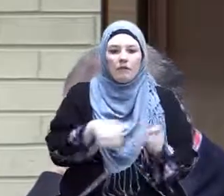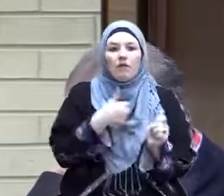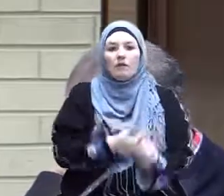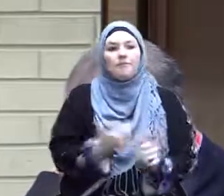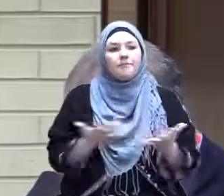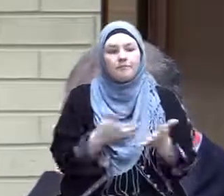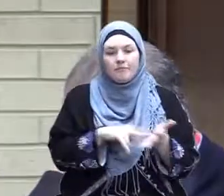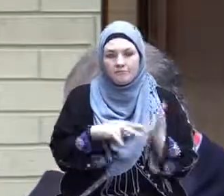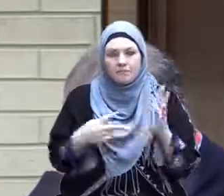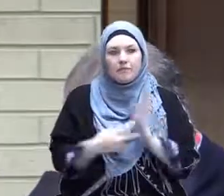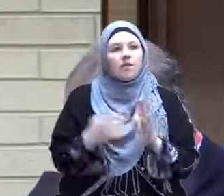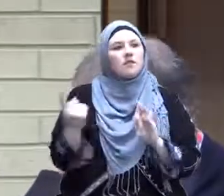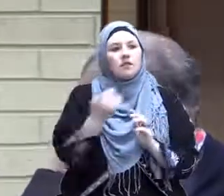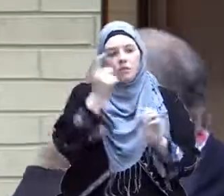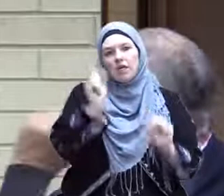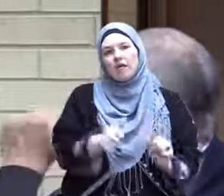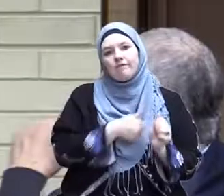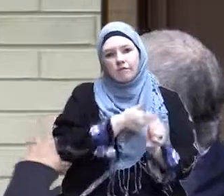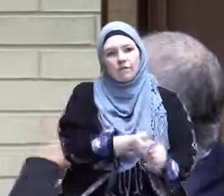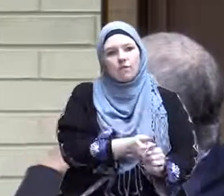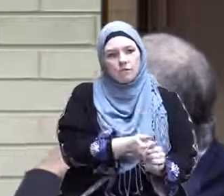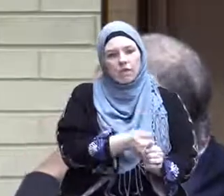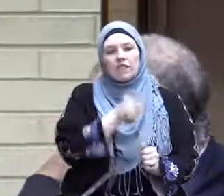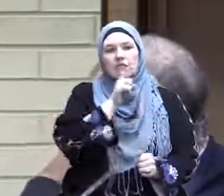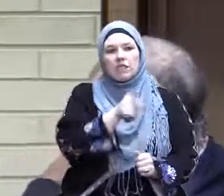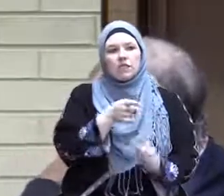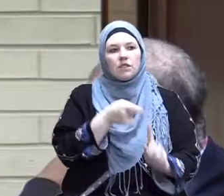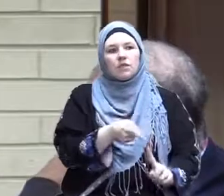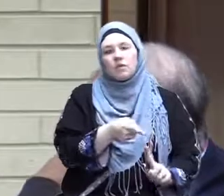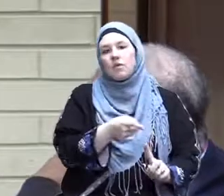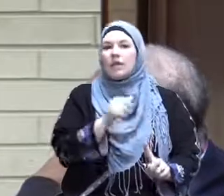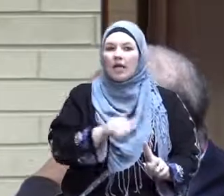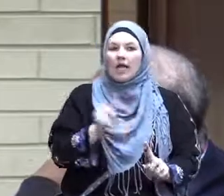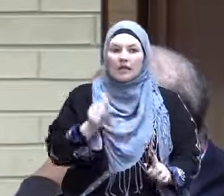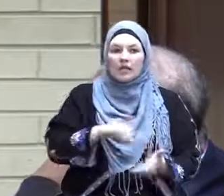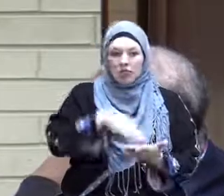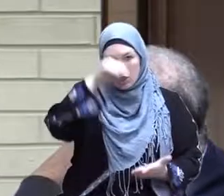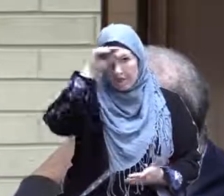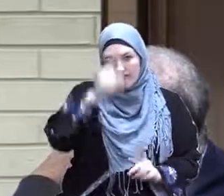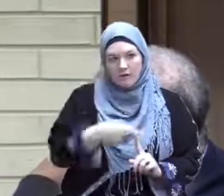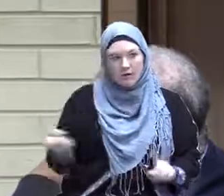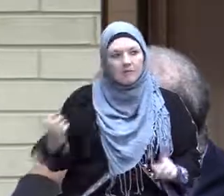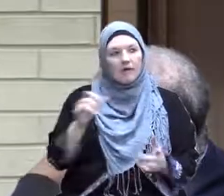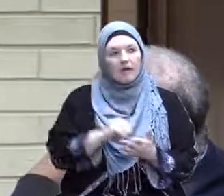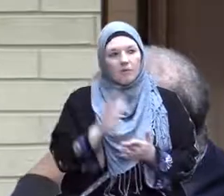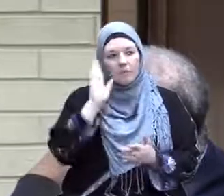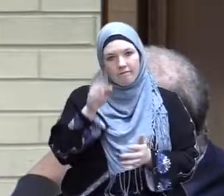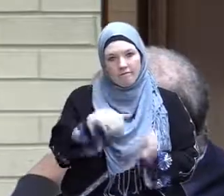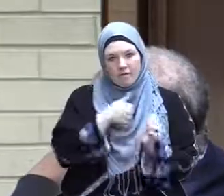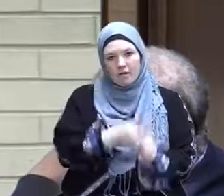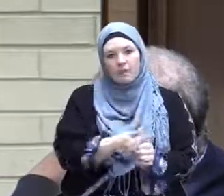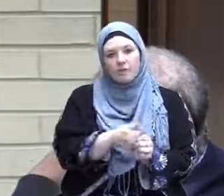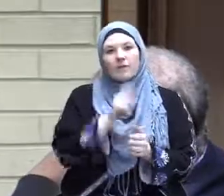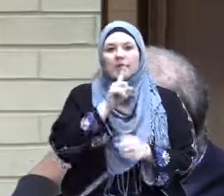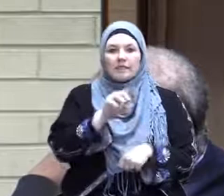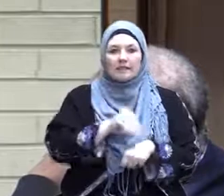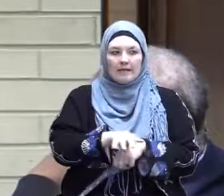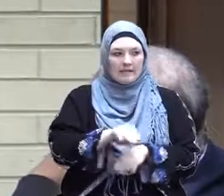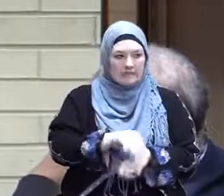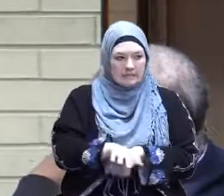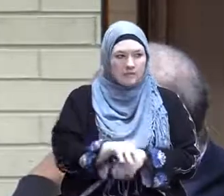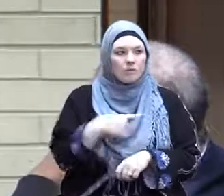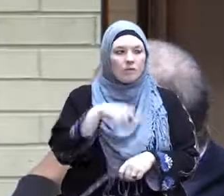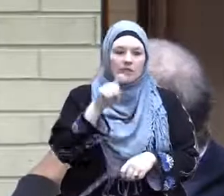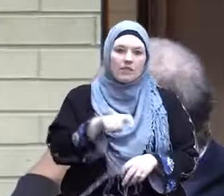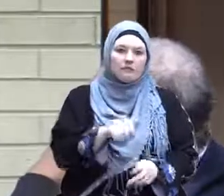means there is someone to follow. There is a source that I need to learn from and follow. There is guidance